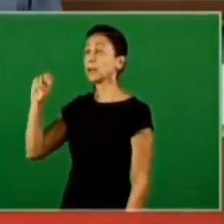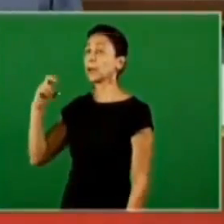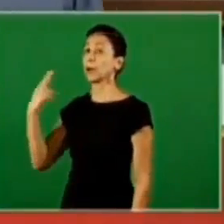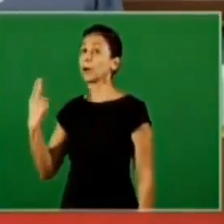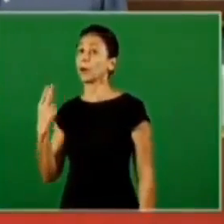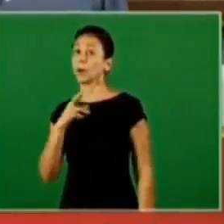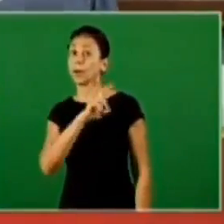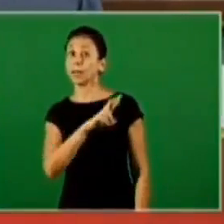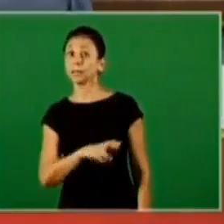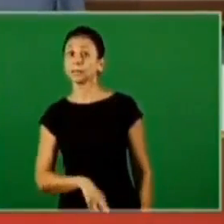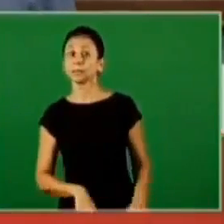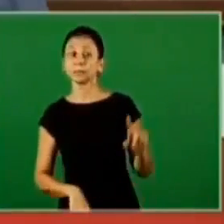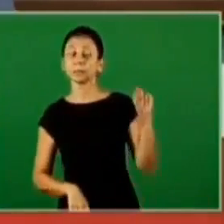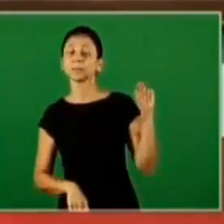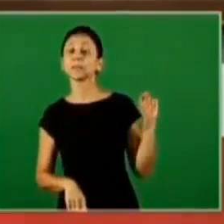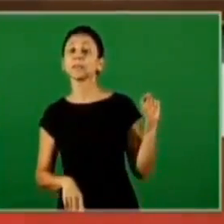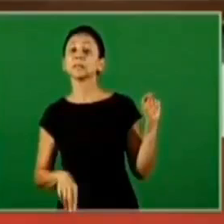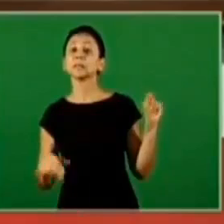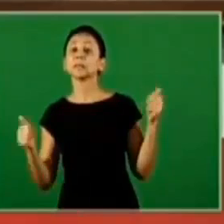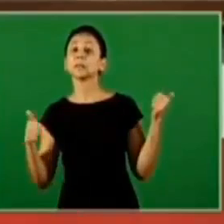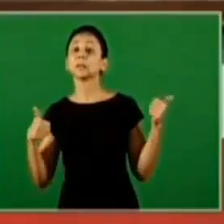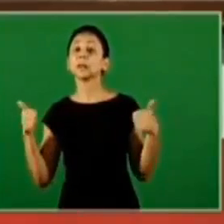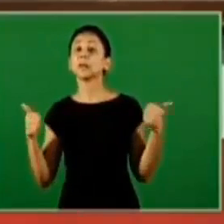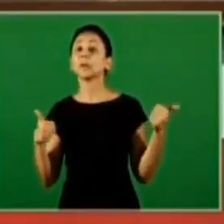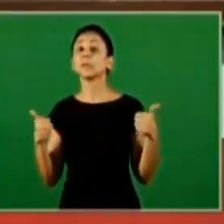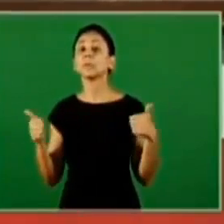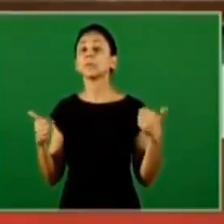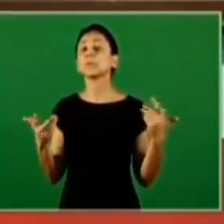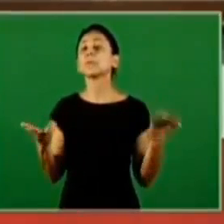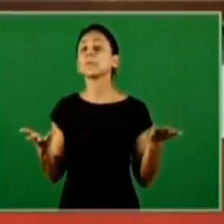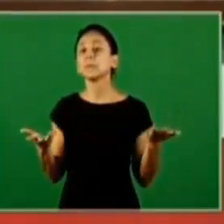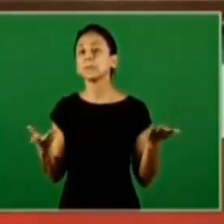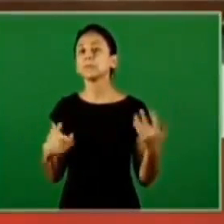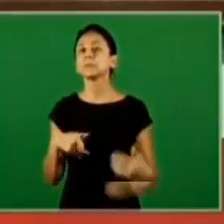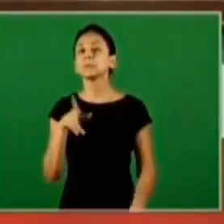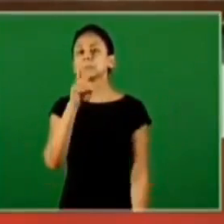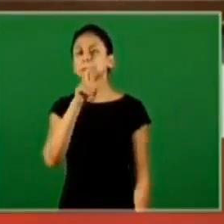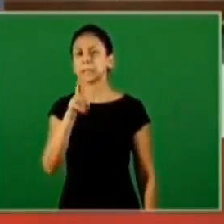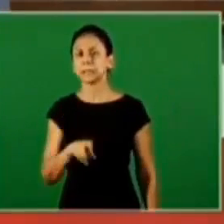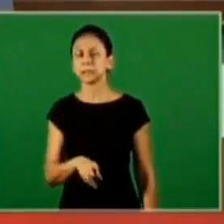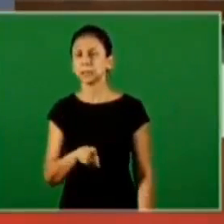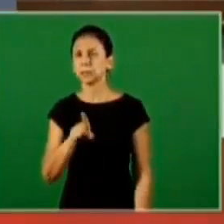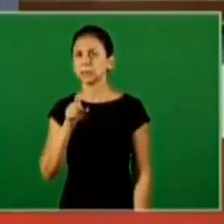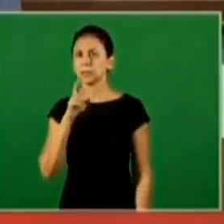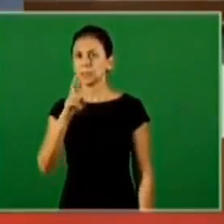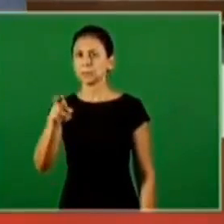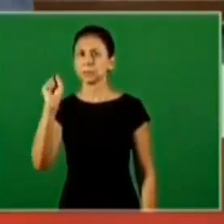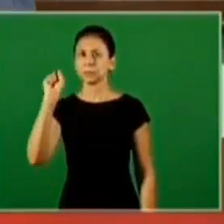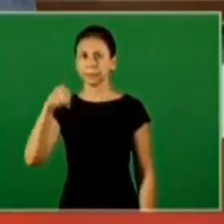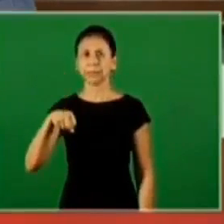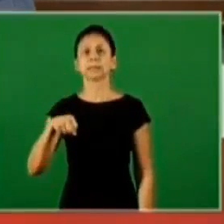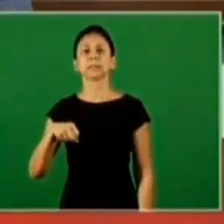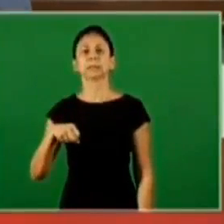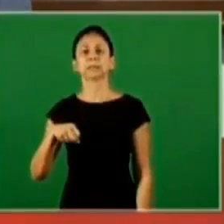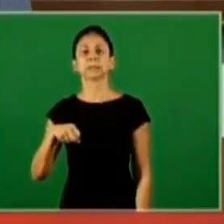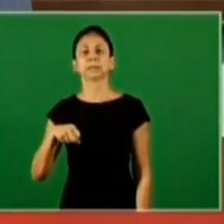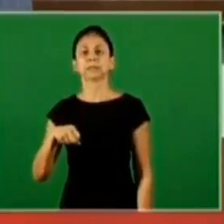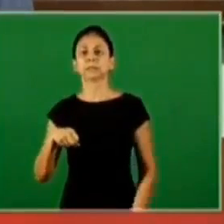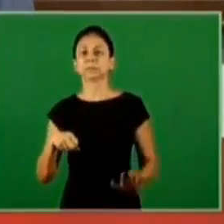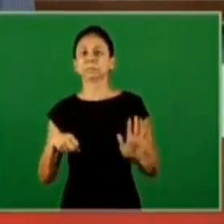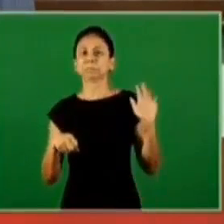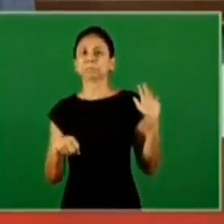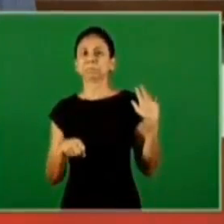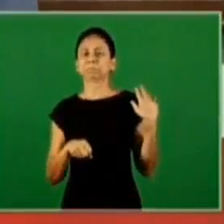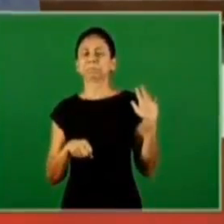want? You want revelation or human reason? What do you want? Whoever prefers reason says yes.